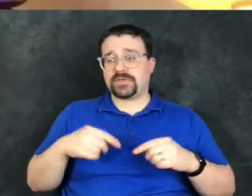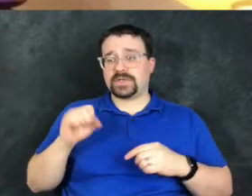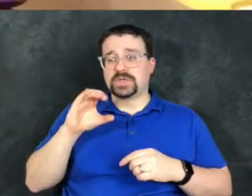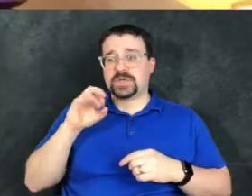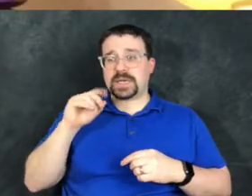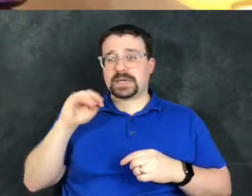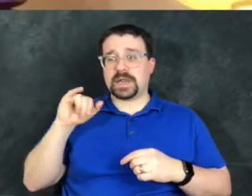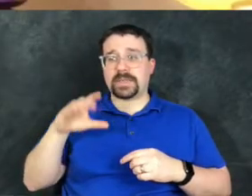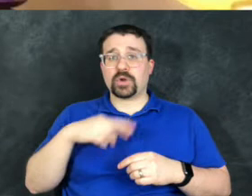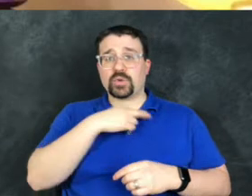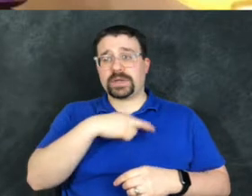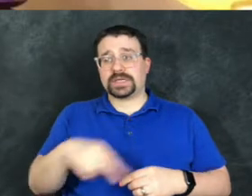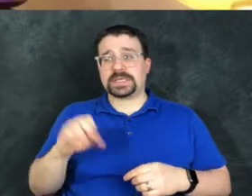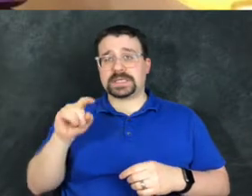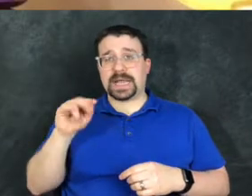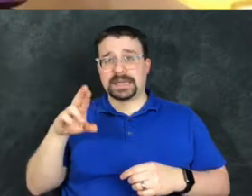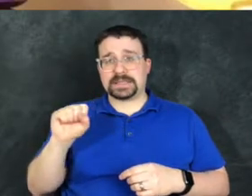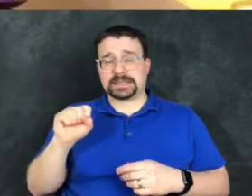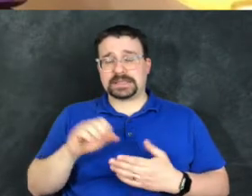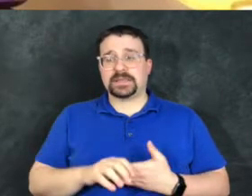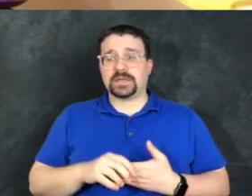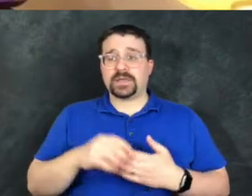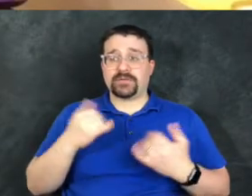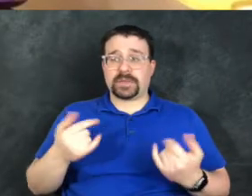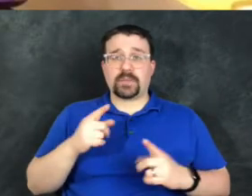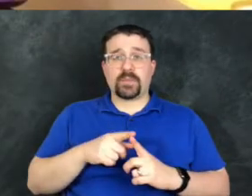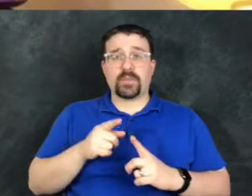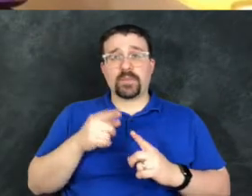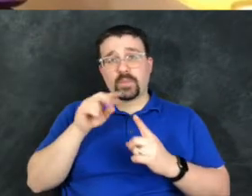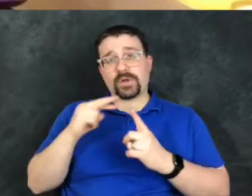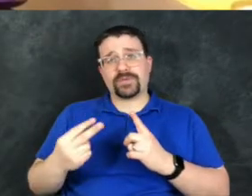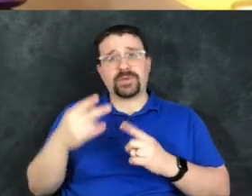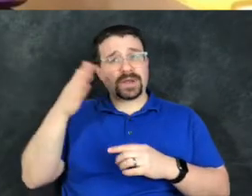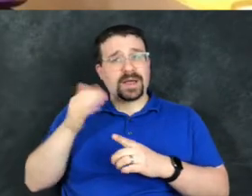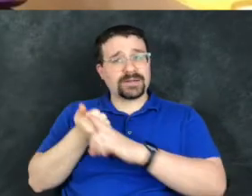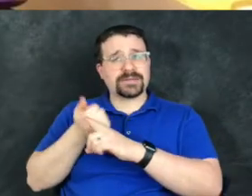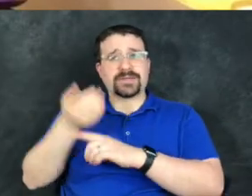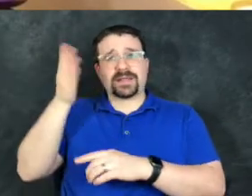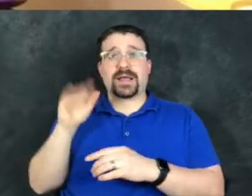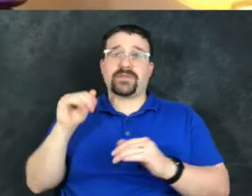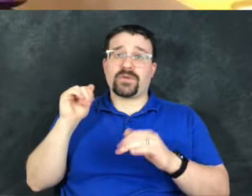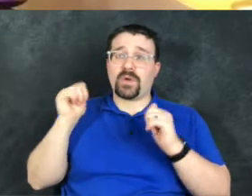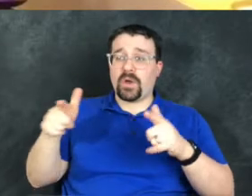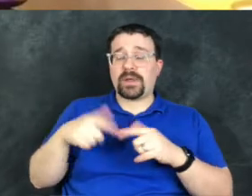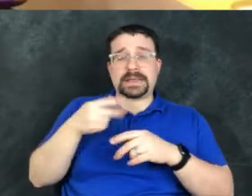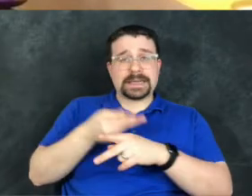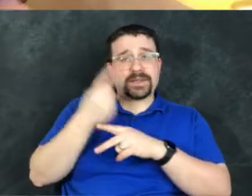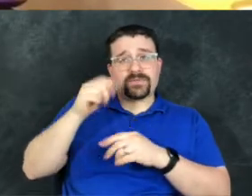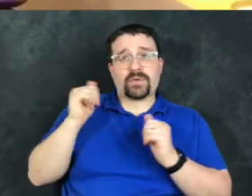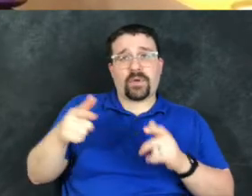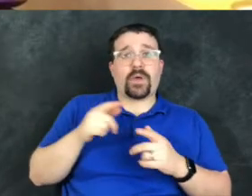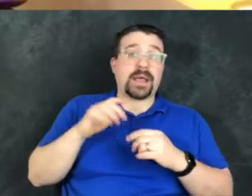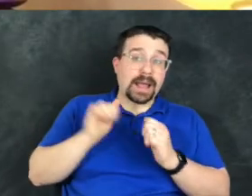Christ without distinction of socioeconomic or religious status. From this point of view, God is the God of all